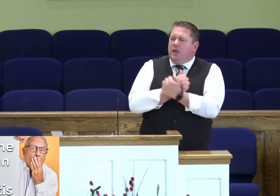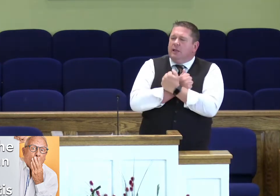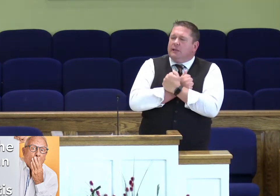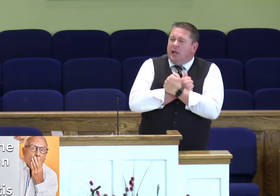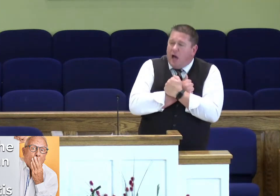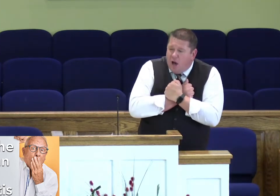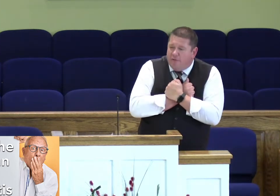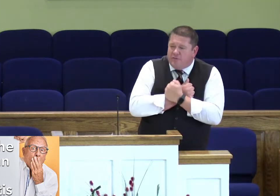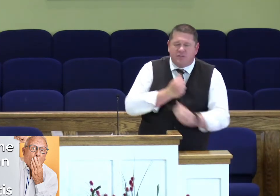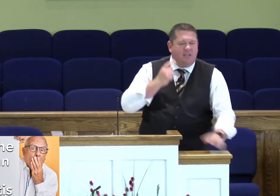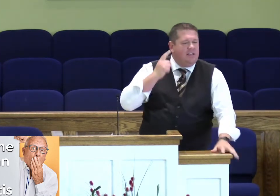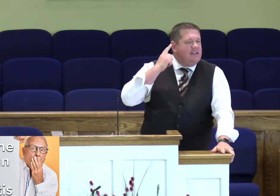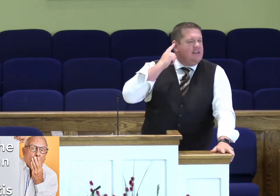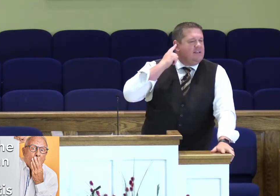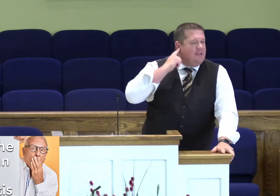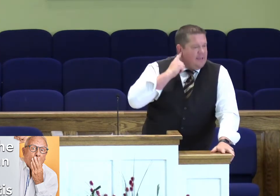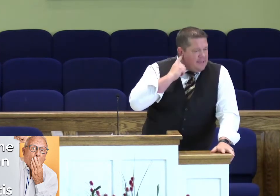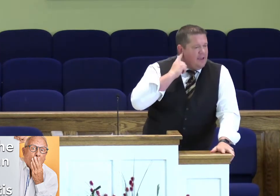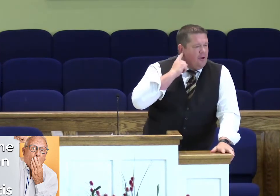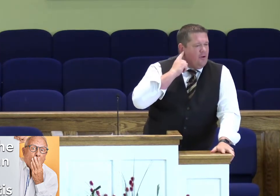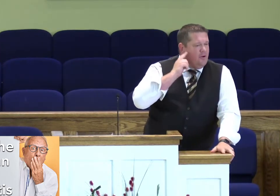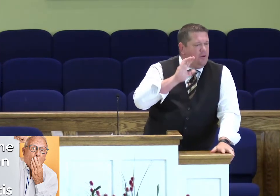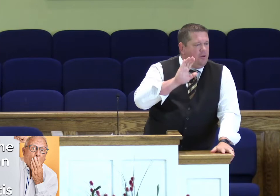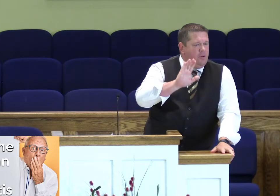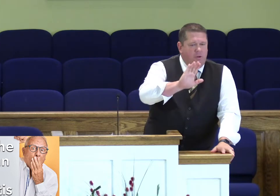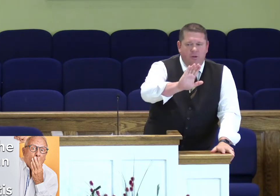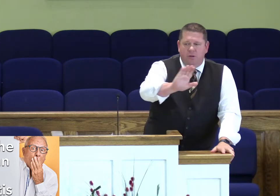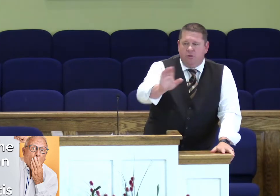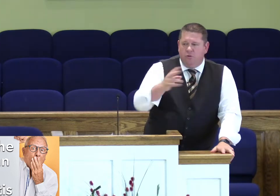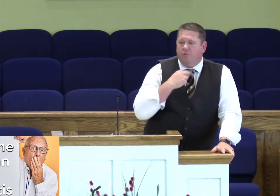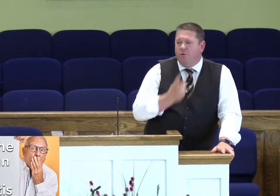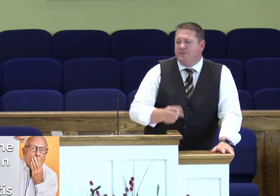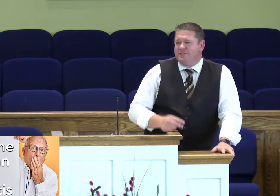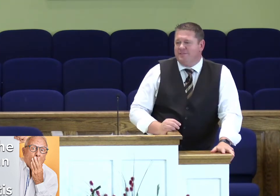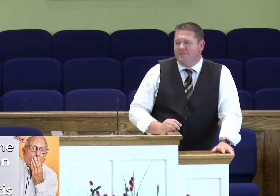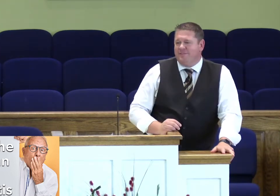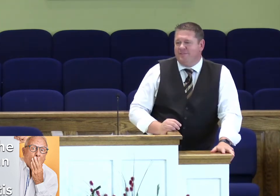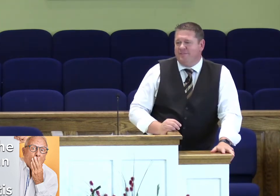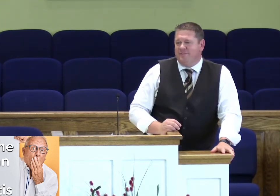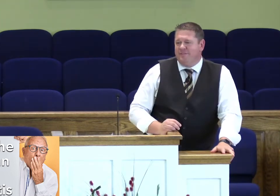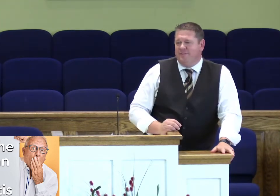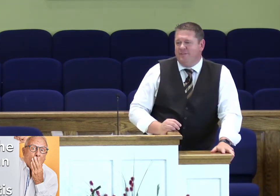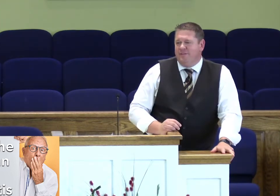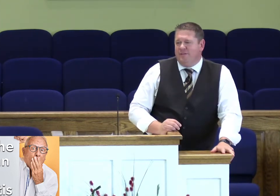universe, loves to hear your voice.